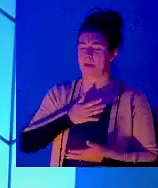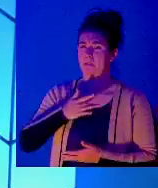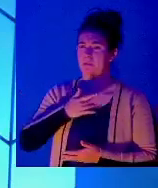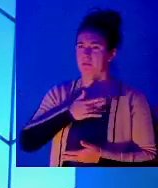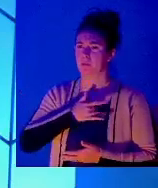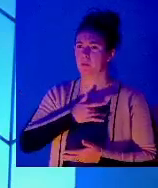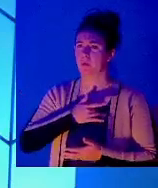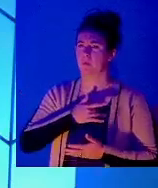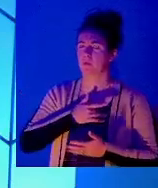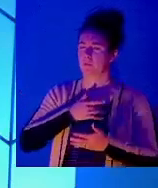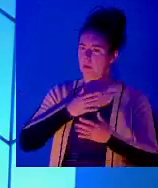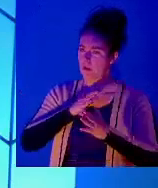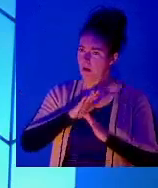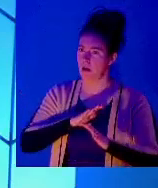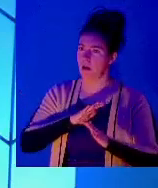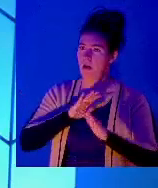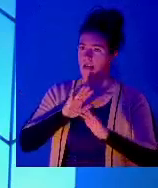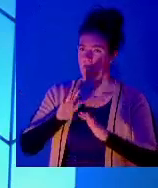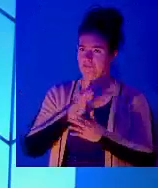sing your praise